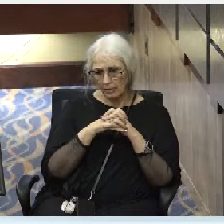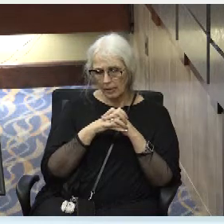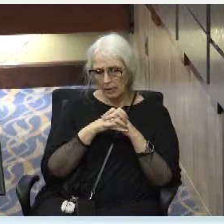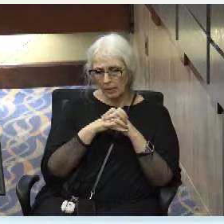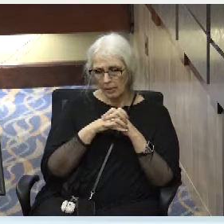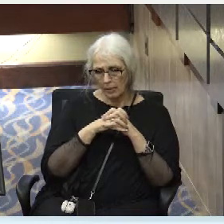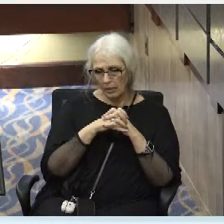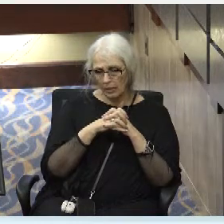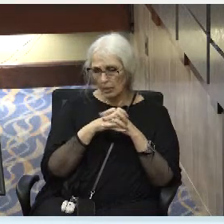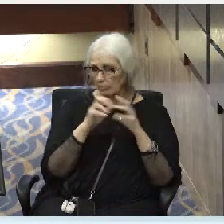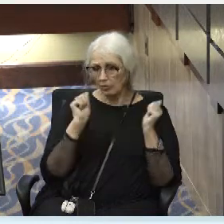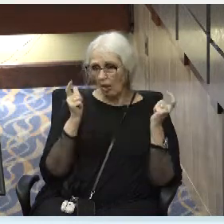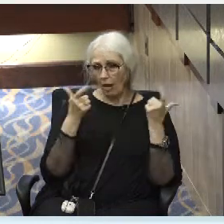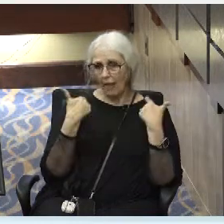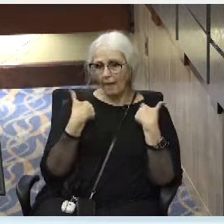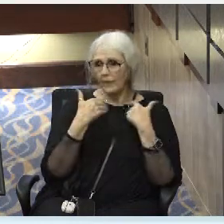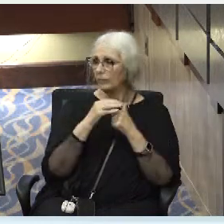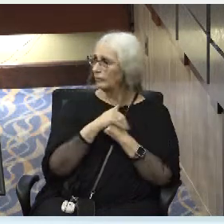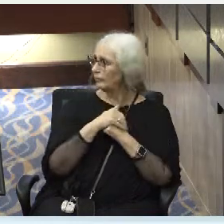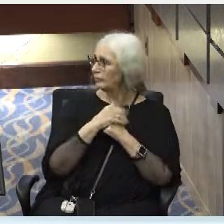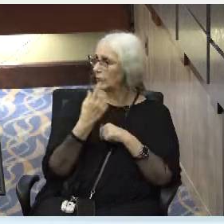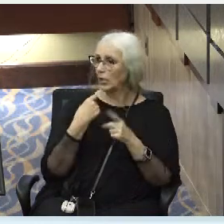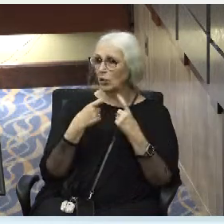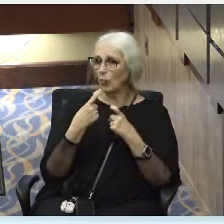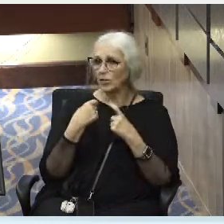And that's all I got for you. Any questions for Nick?